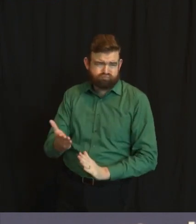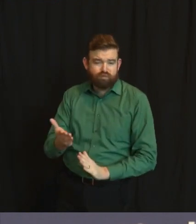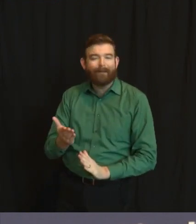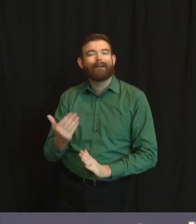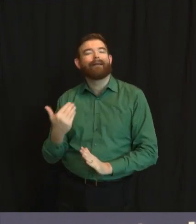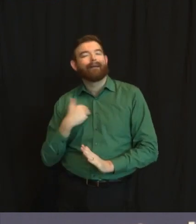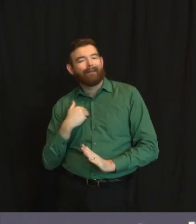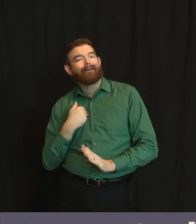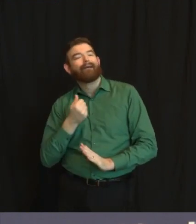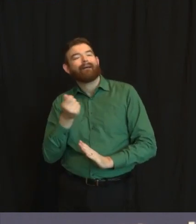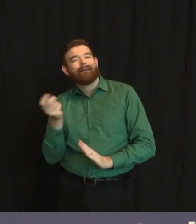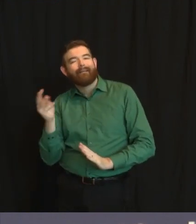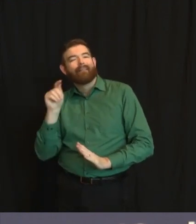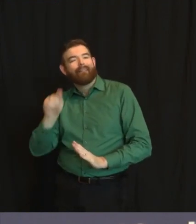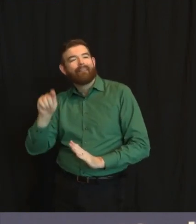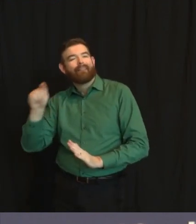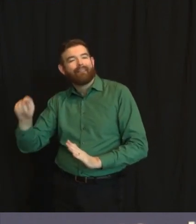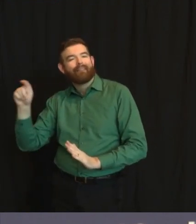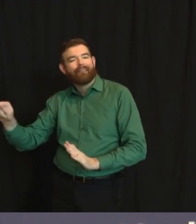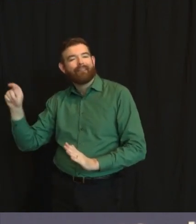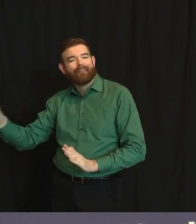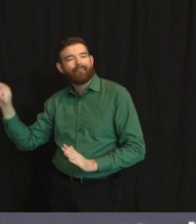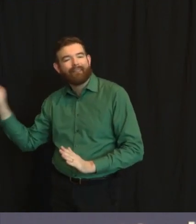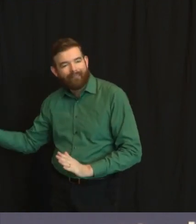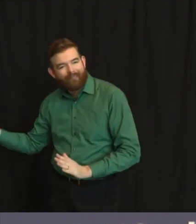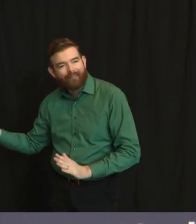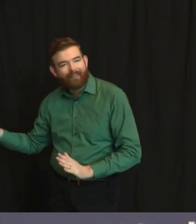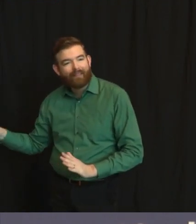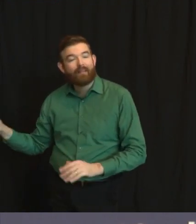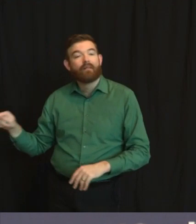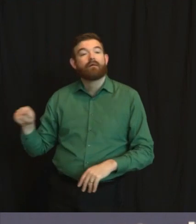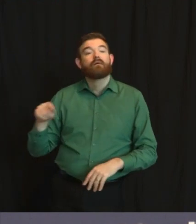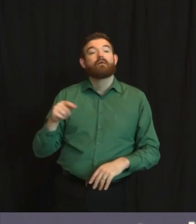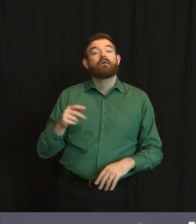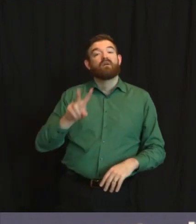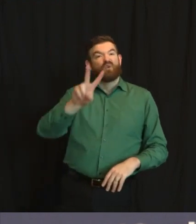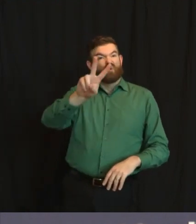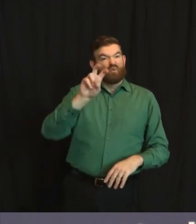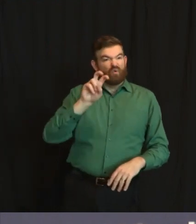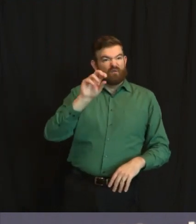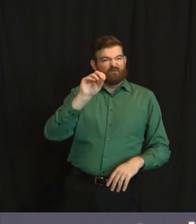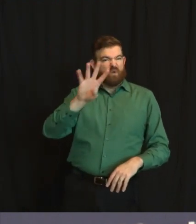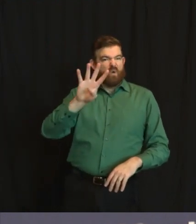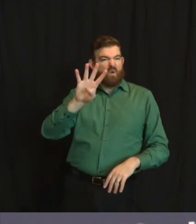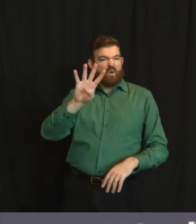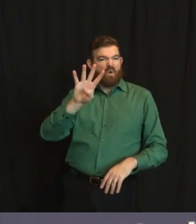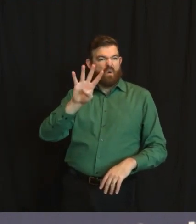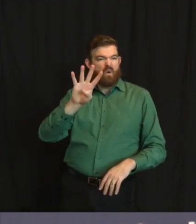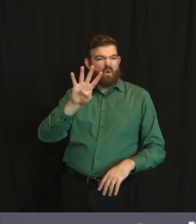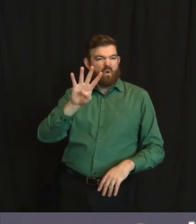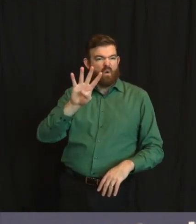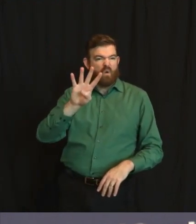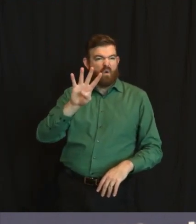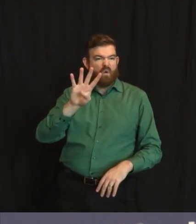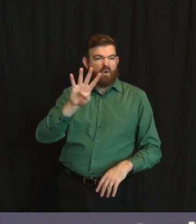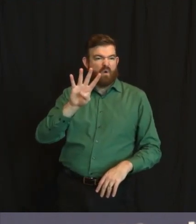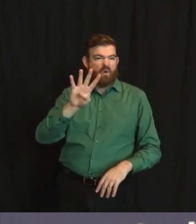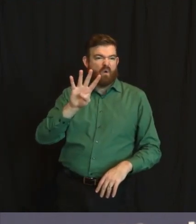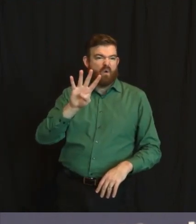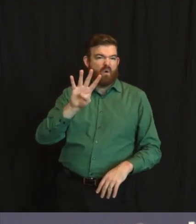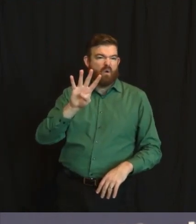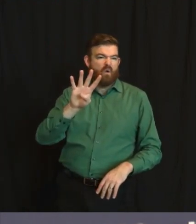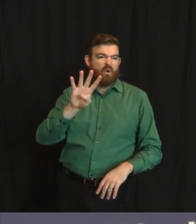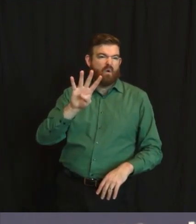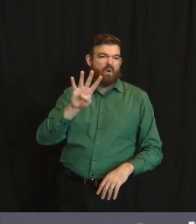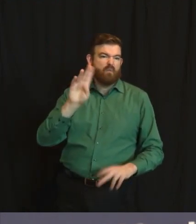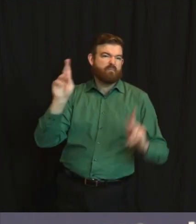but 204 of these EO violations have risen to an indictable offense level, which is, it's, again, not that many